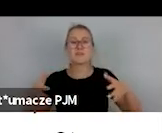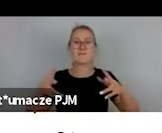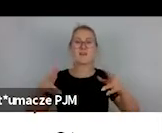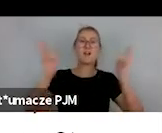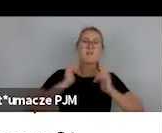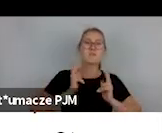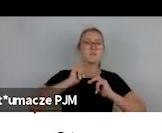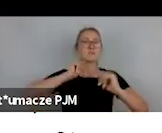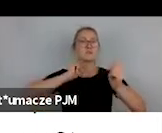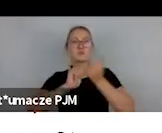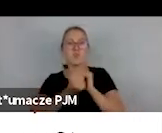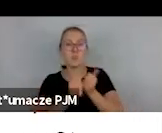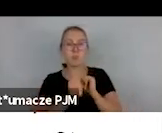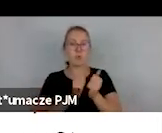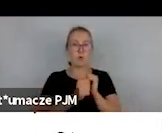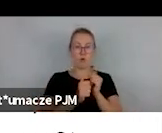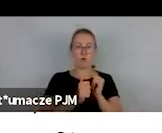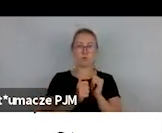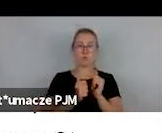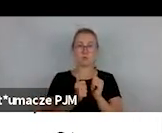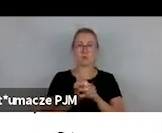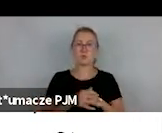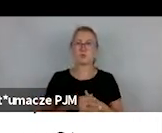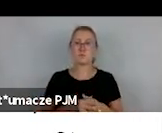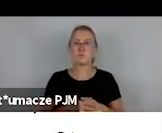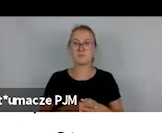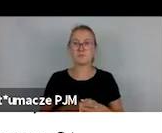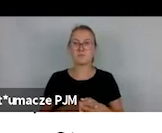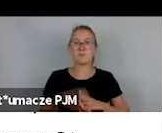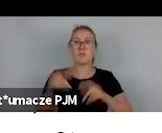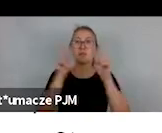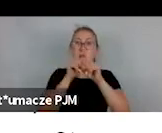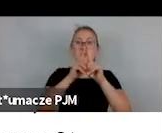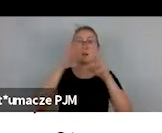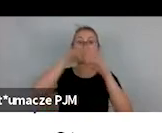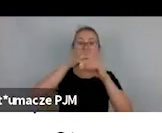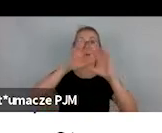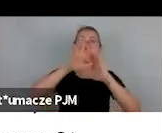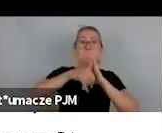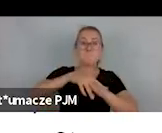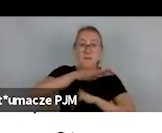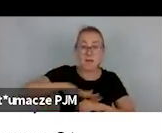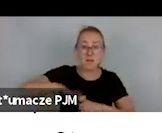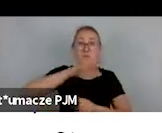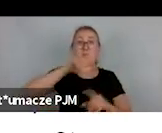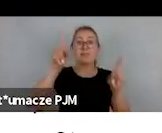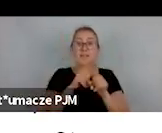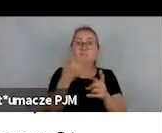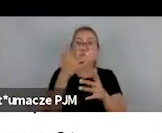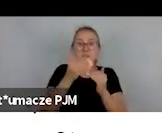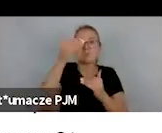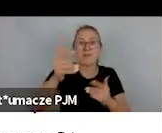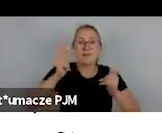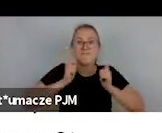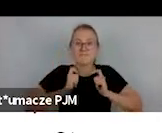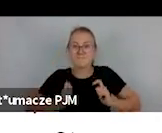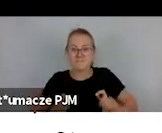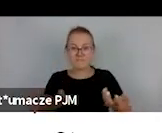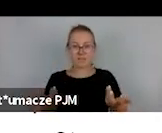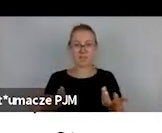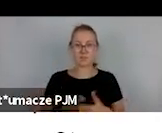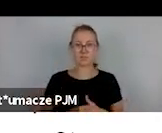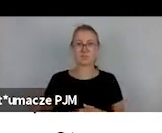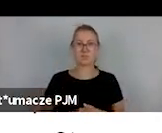established rural stakeholder forums, and we brought people together to say, what's the problem with violence in